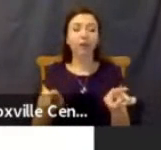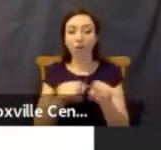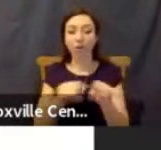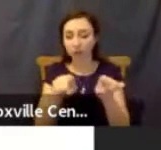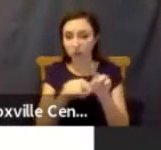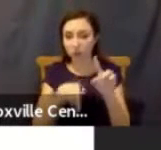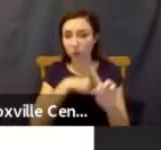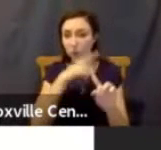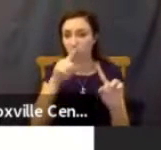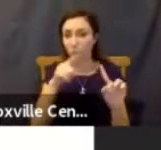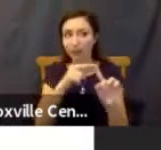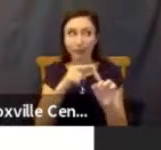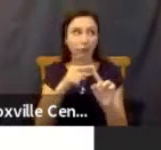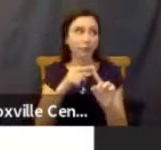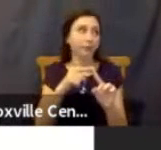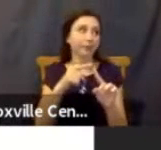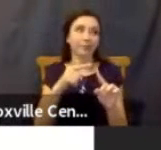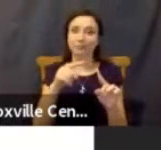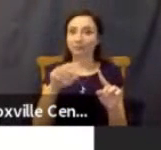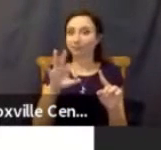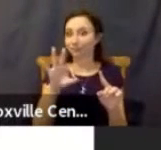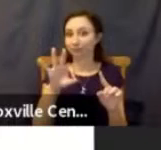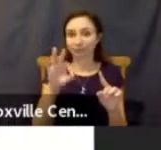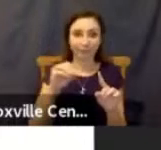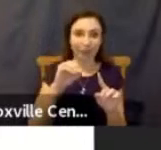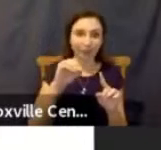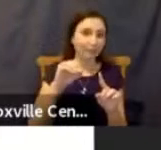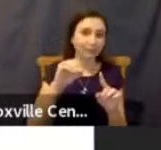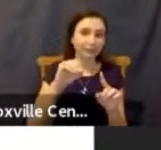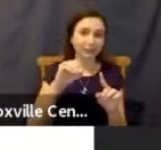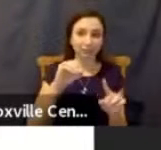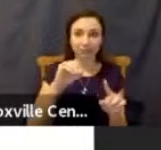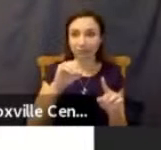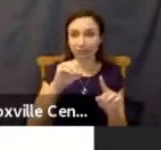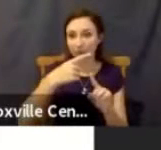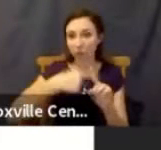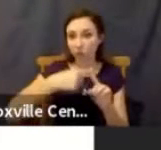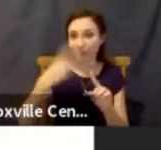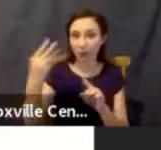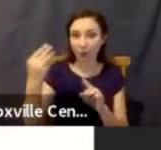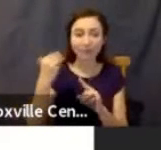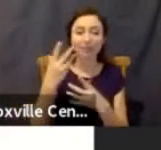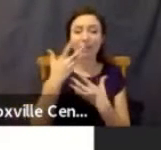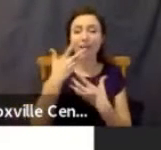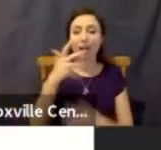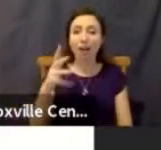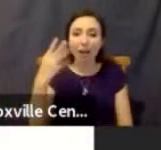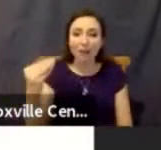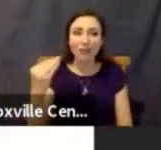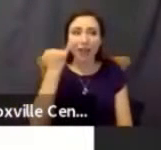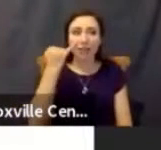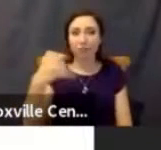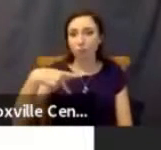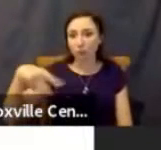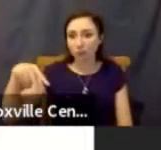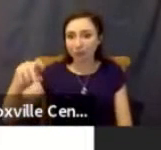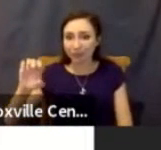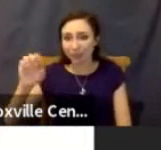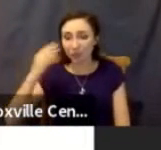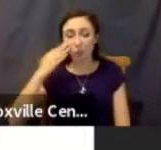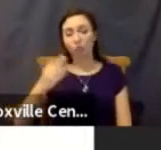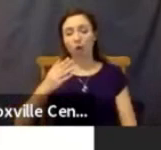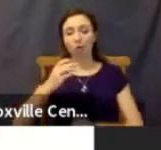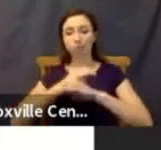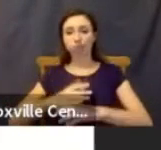was 100 degrees outside, it's hot in PPE, whether you're inside or outside. And so we made the decision